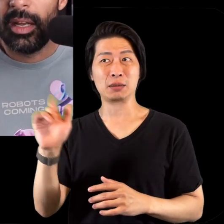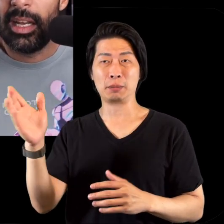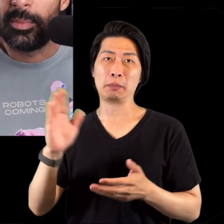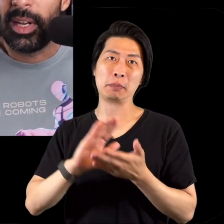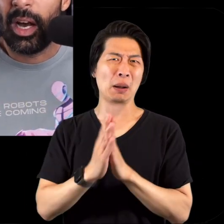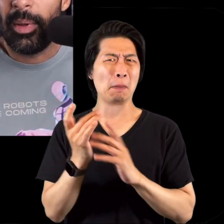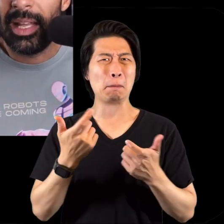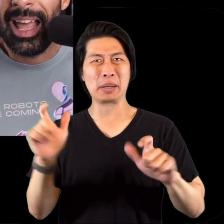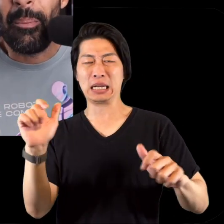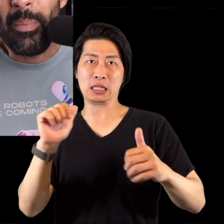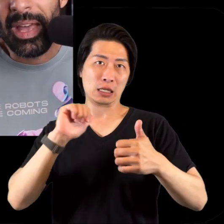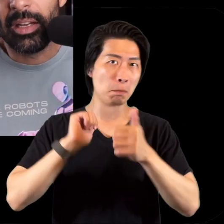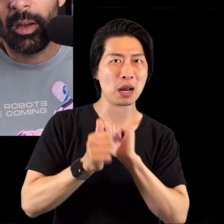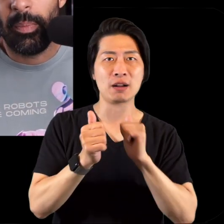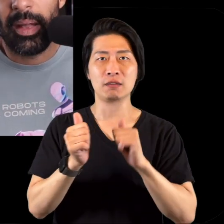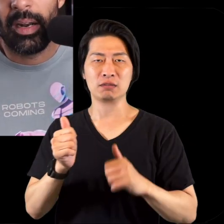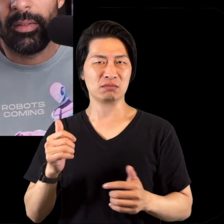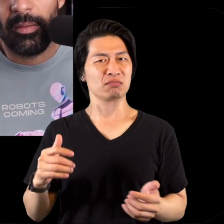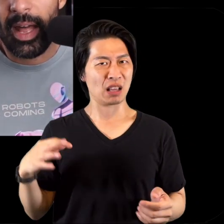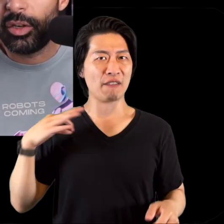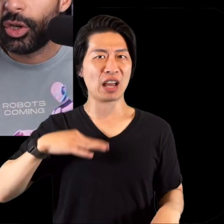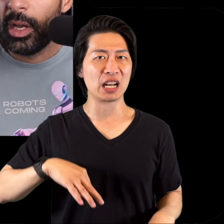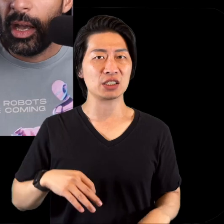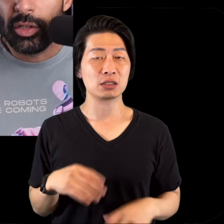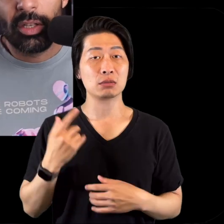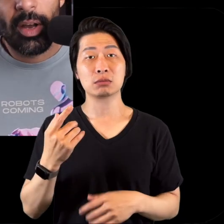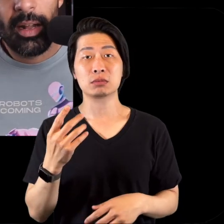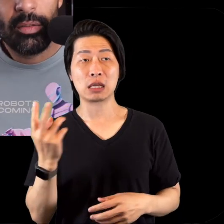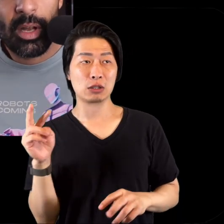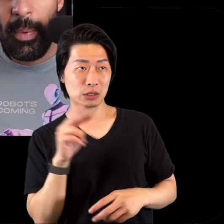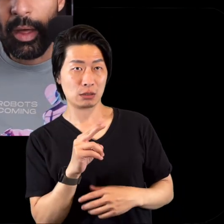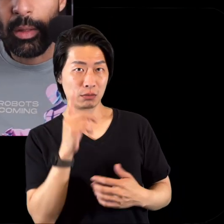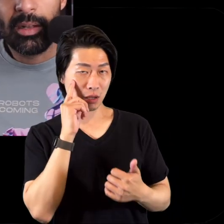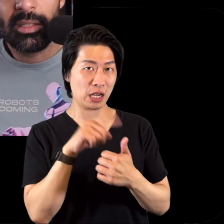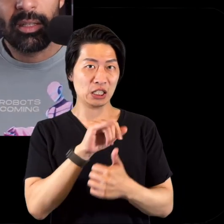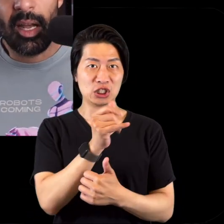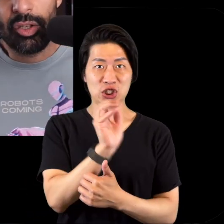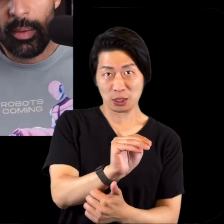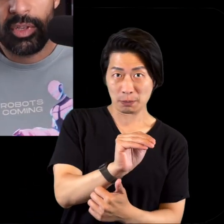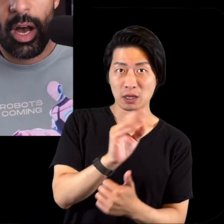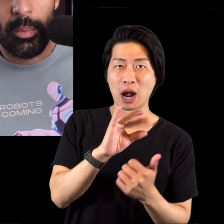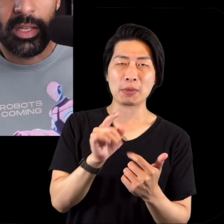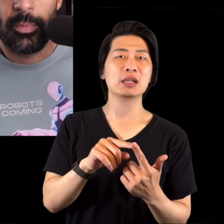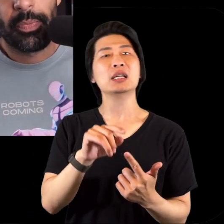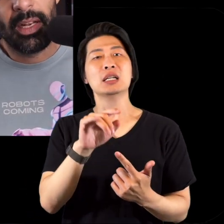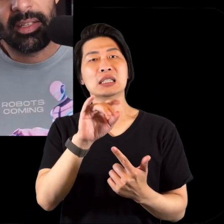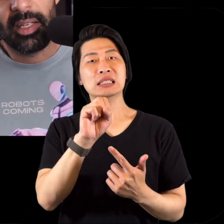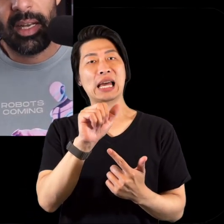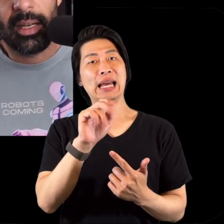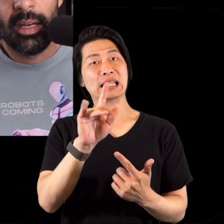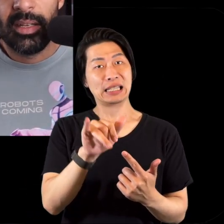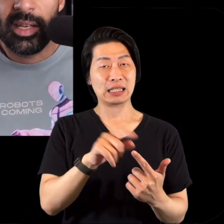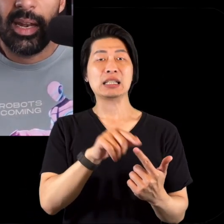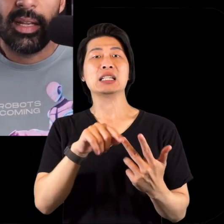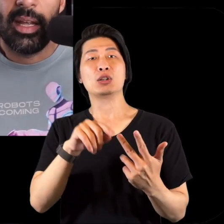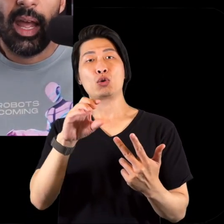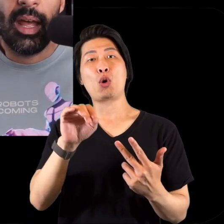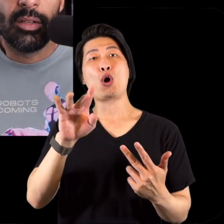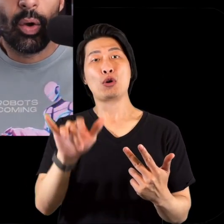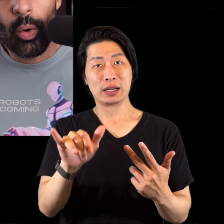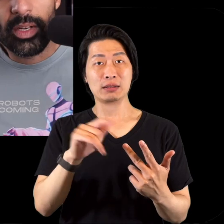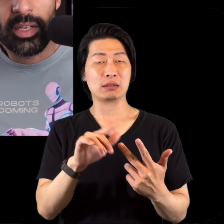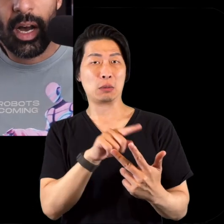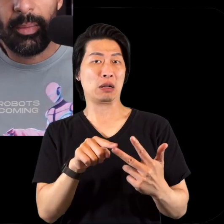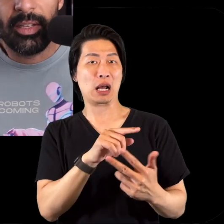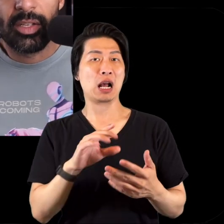network is becoming a big competitive advantage. And so let's go ahead and do some math. Let's take Jim's comments. Let's take Sandy